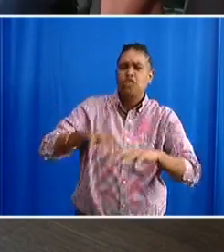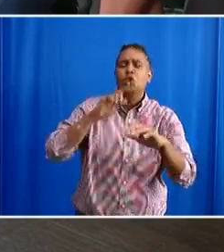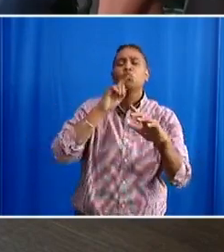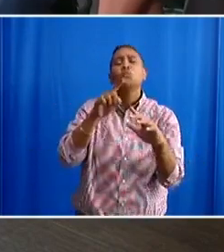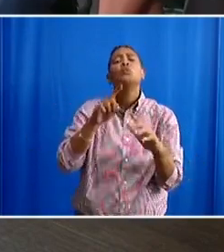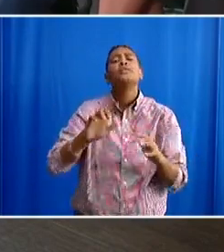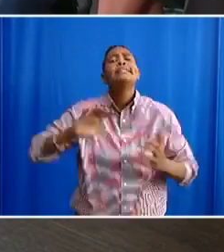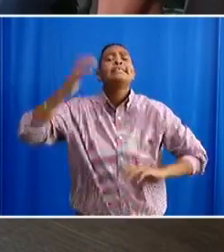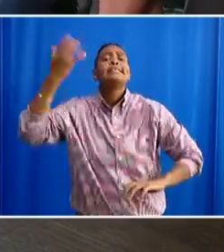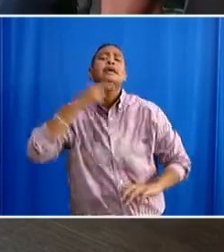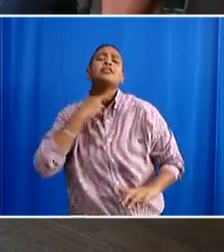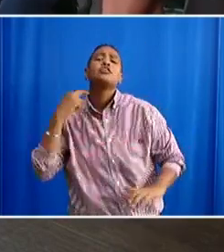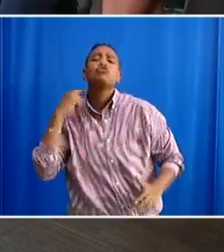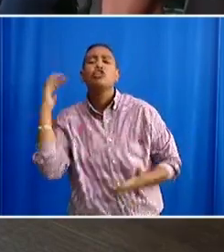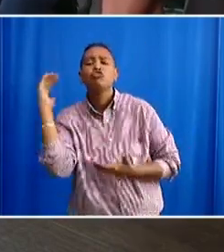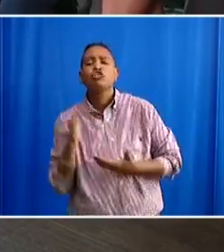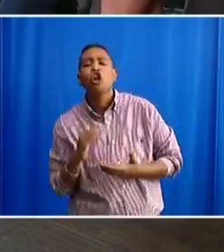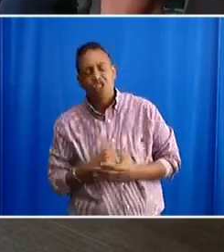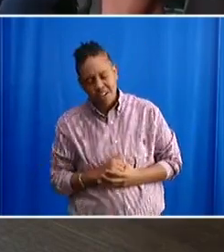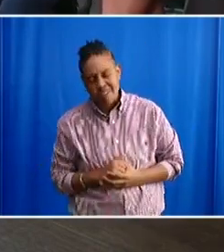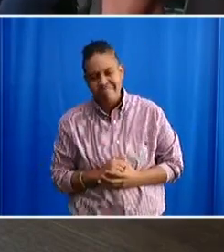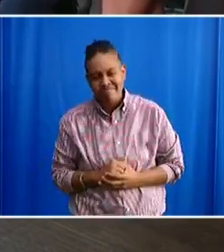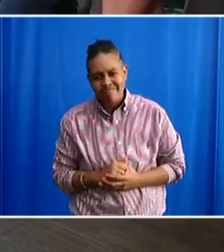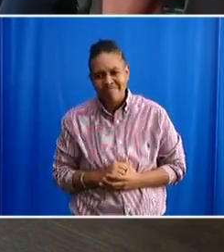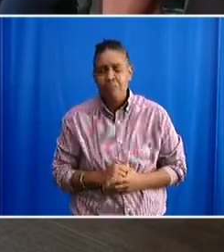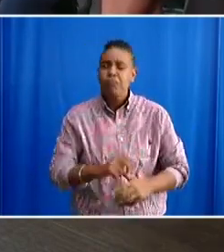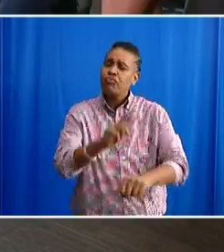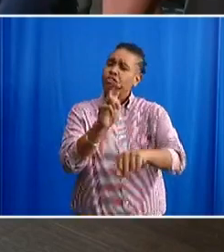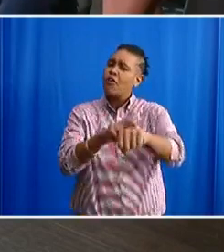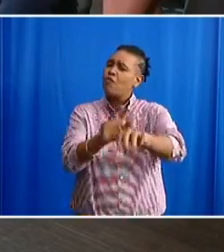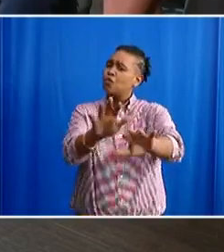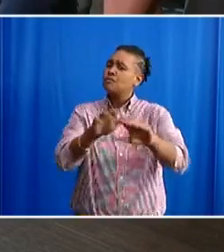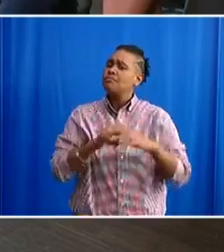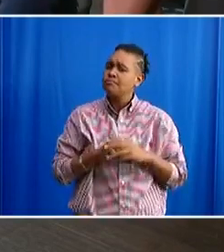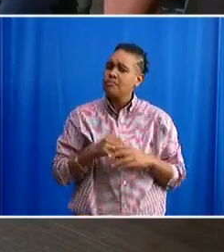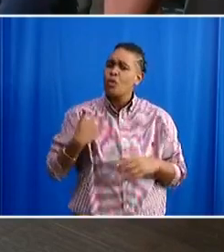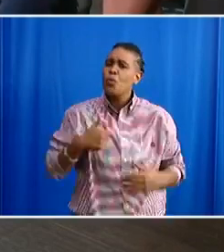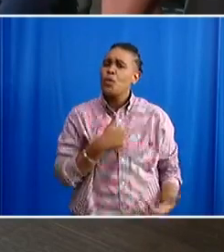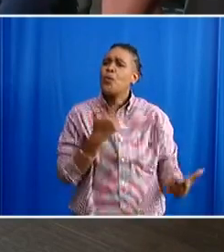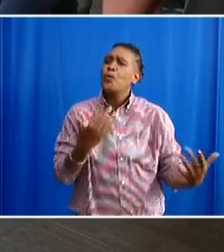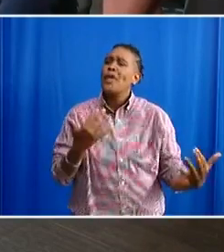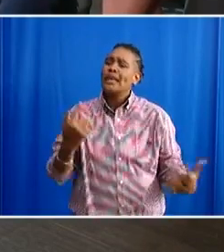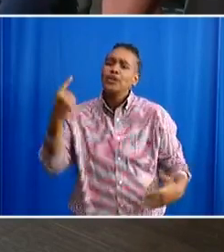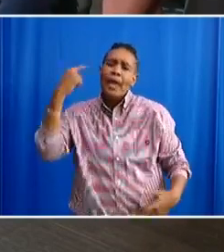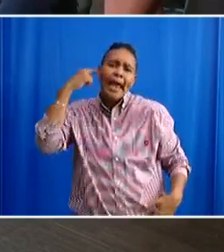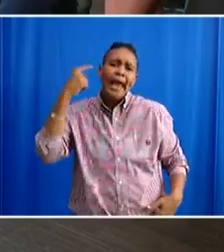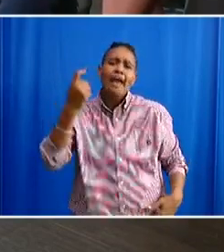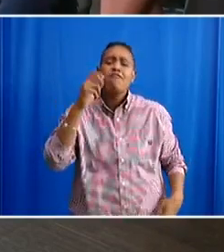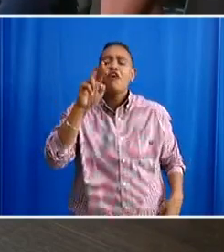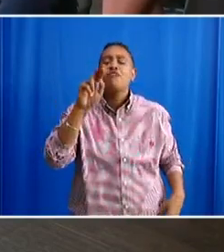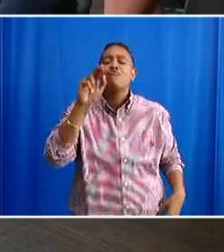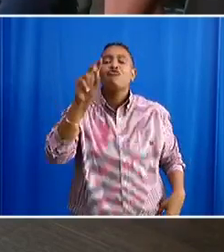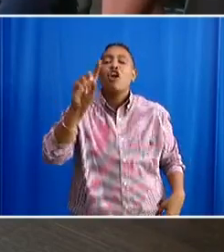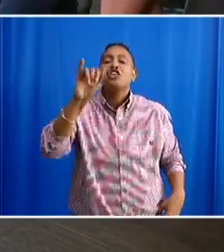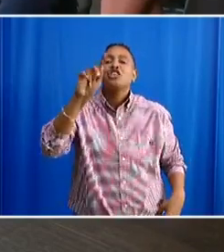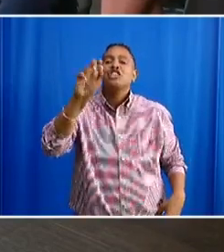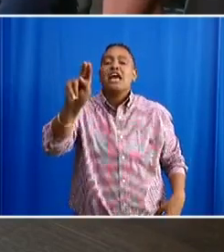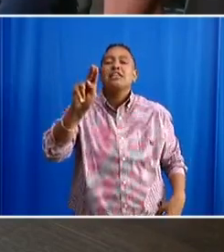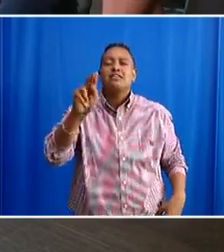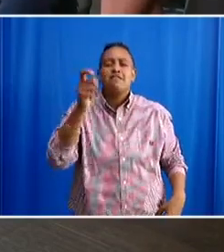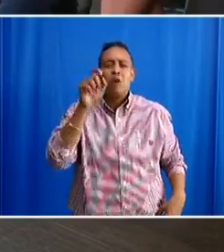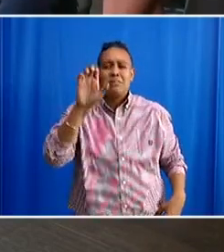risk reduction. And of course, as we waited to hear from Mr. Ronald Jackson from